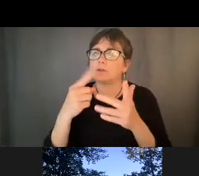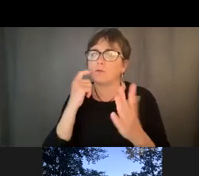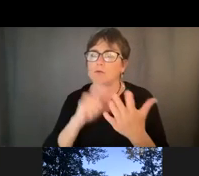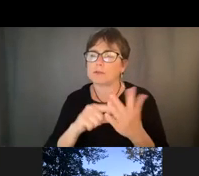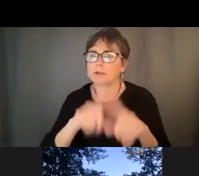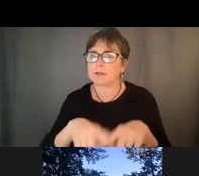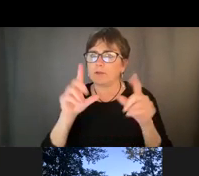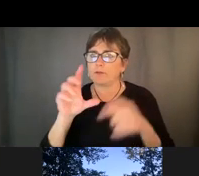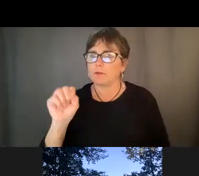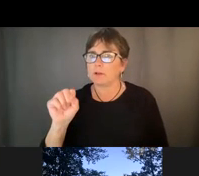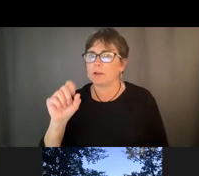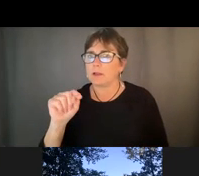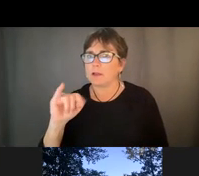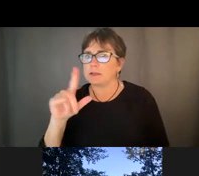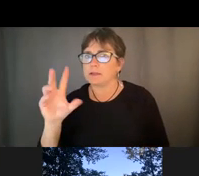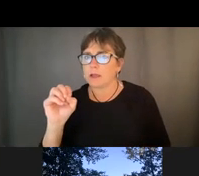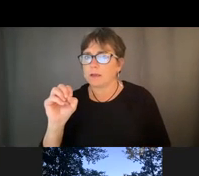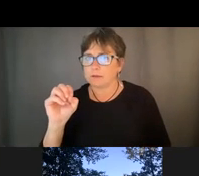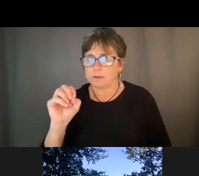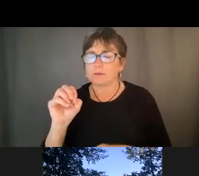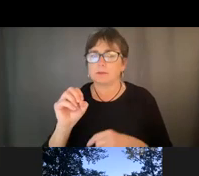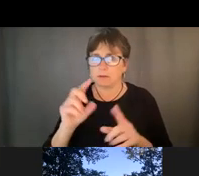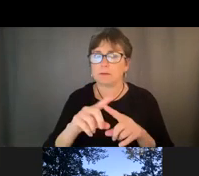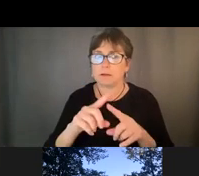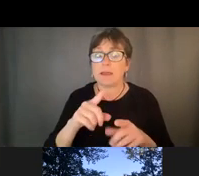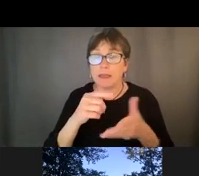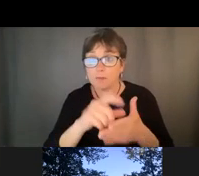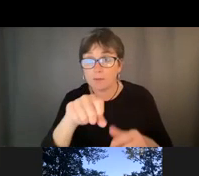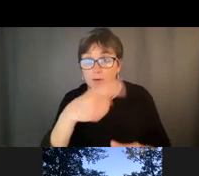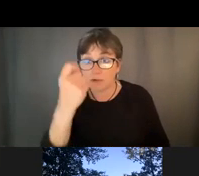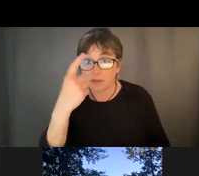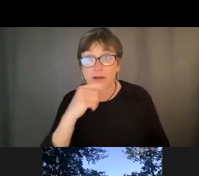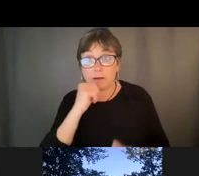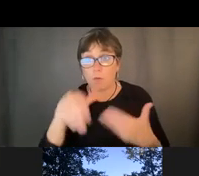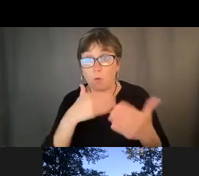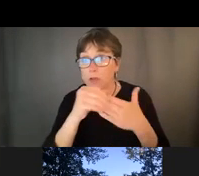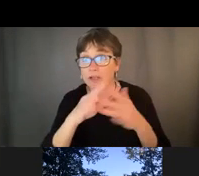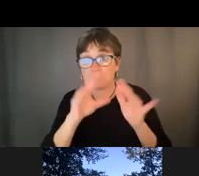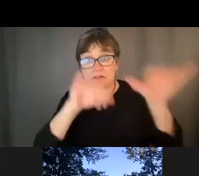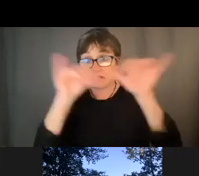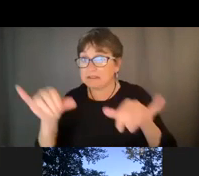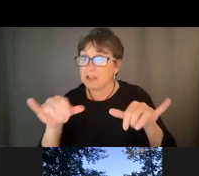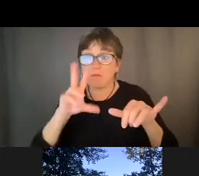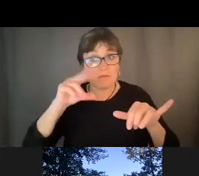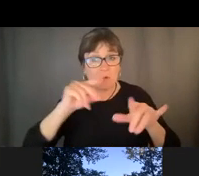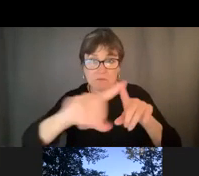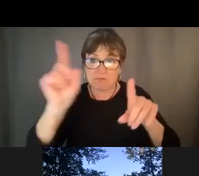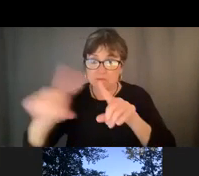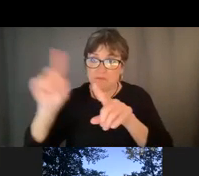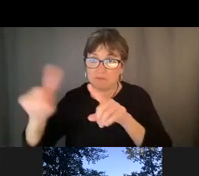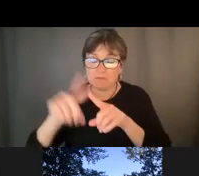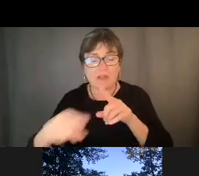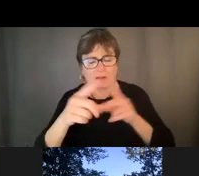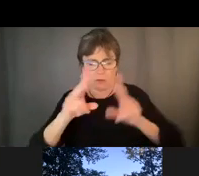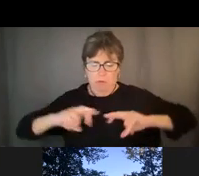understand different styles of leadership can help them understand who they might want to be as a leader. In the